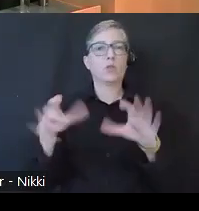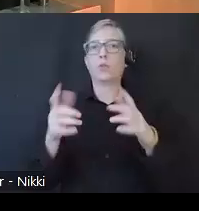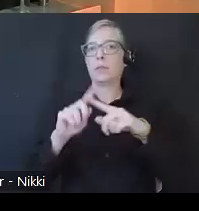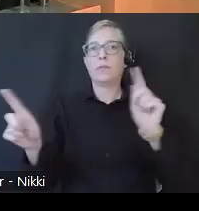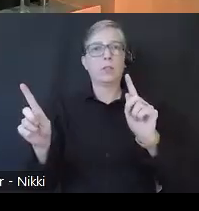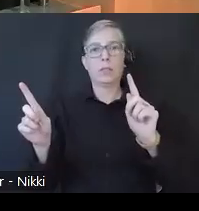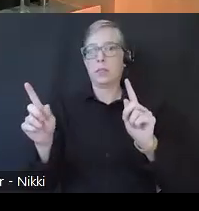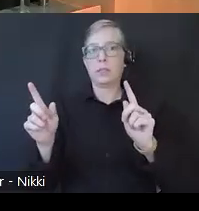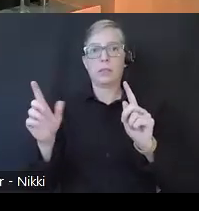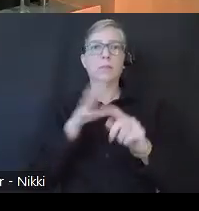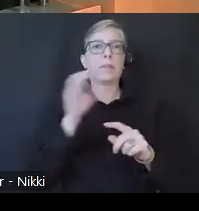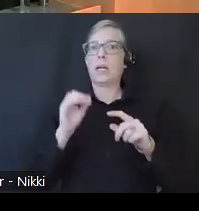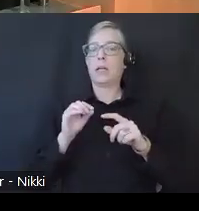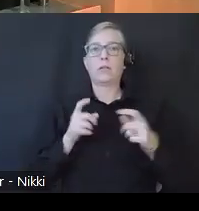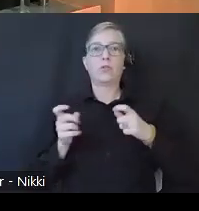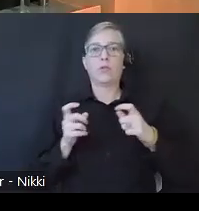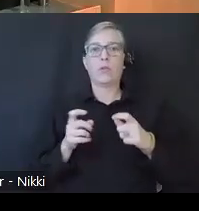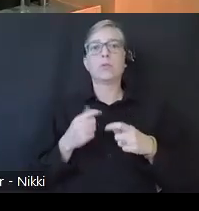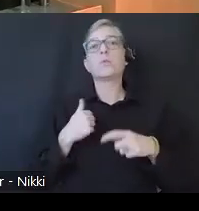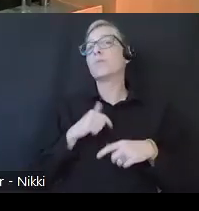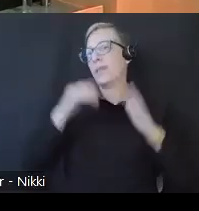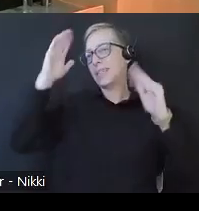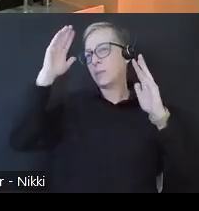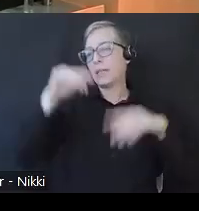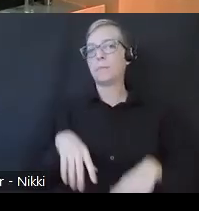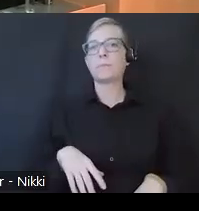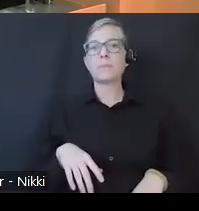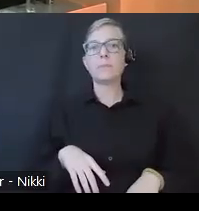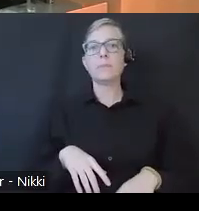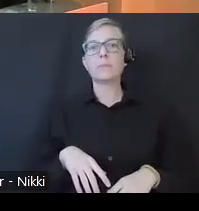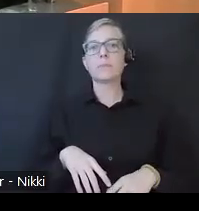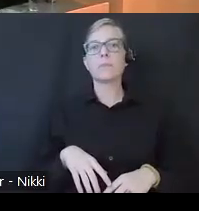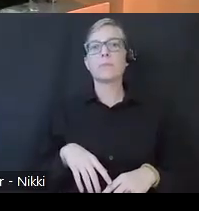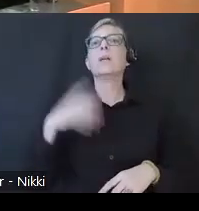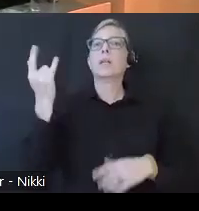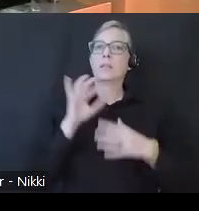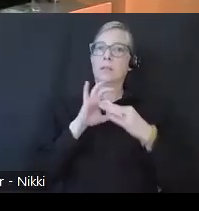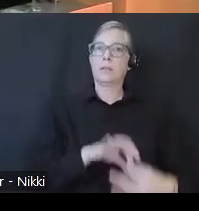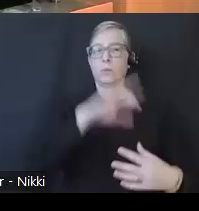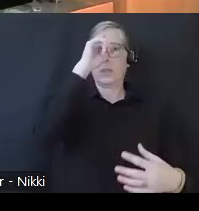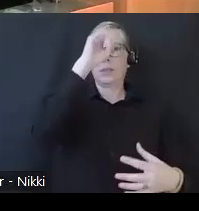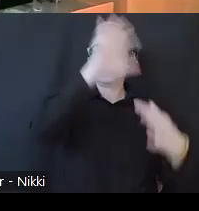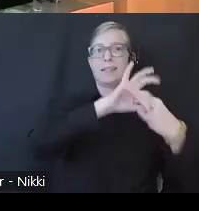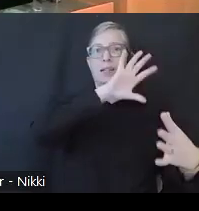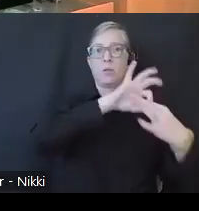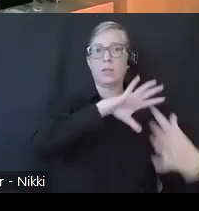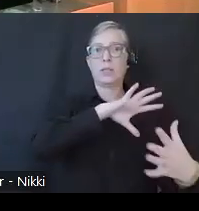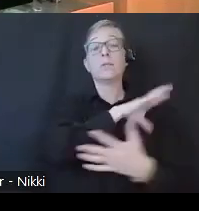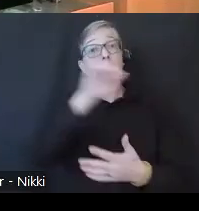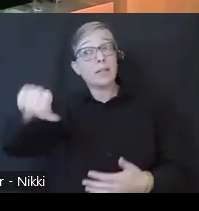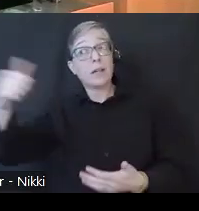As expected, sense presence experiences are associated with psychosis. They're also associated with all sorts of other